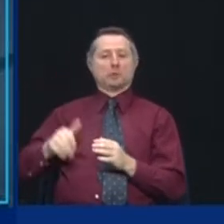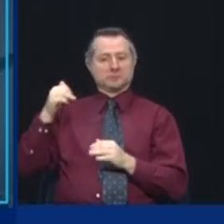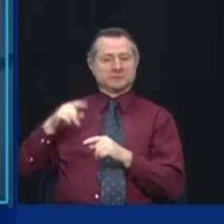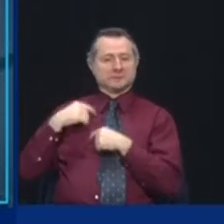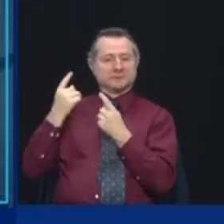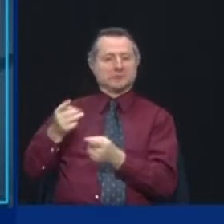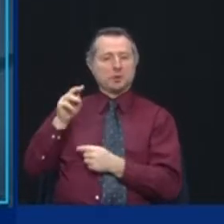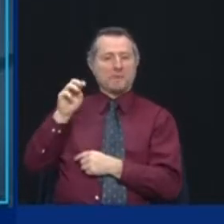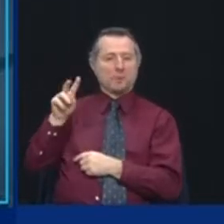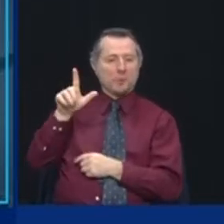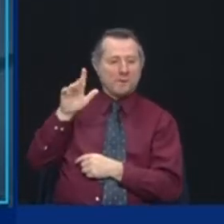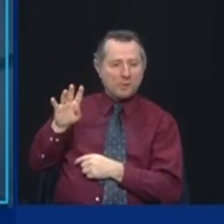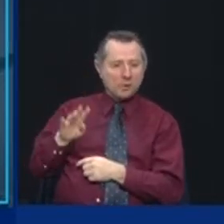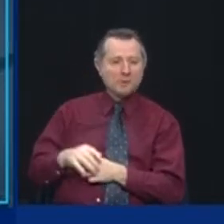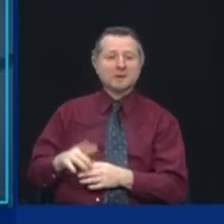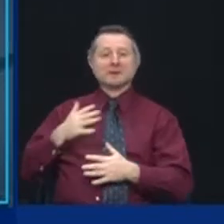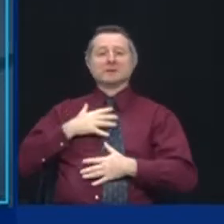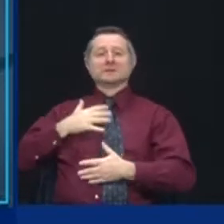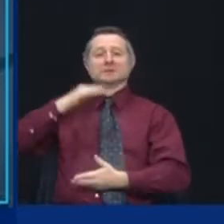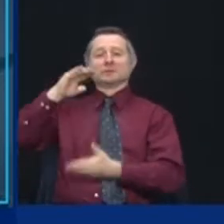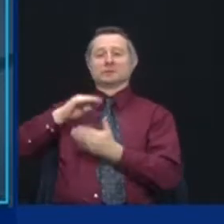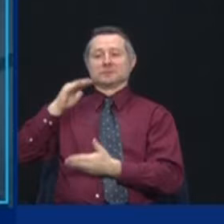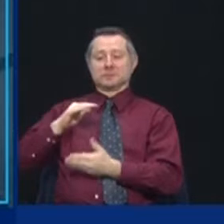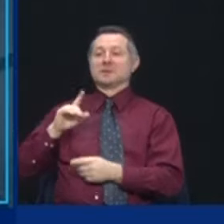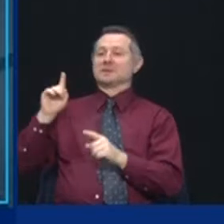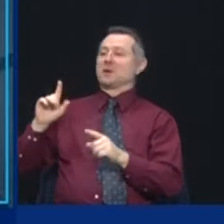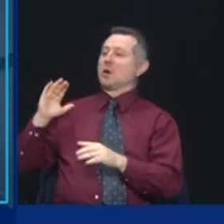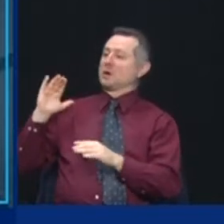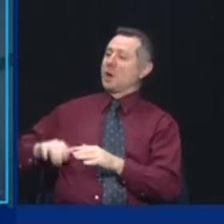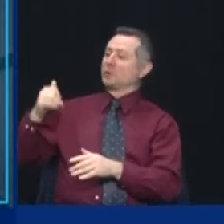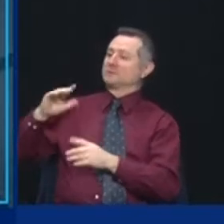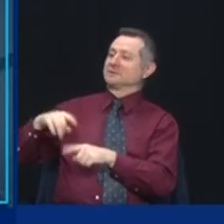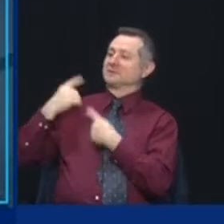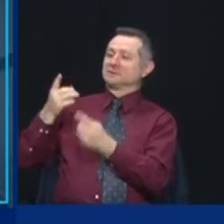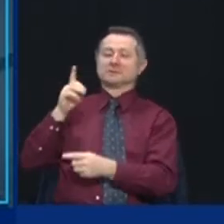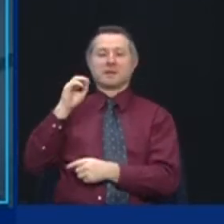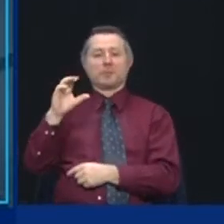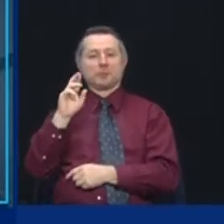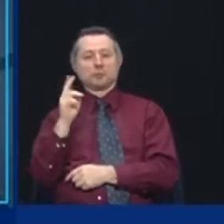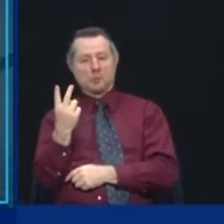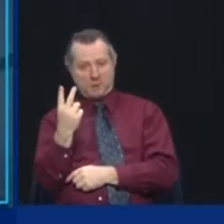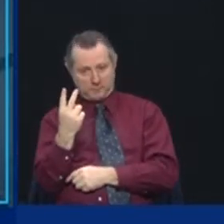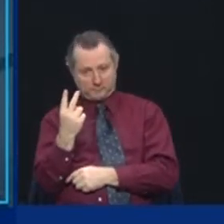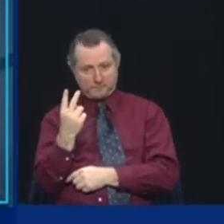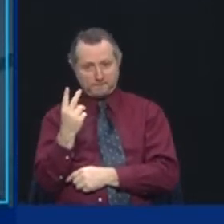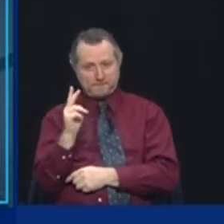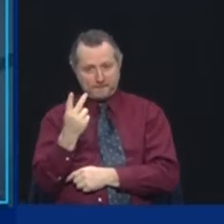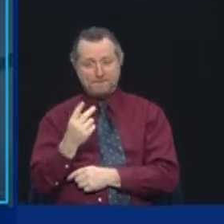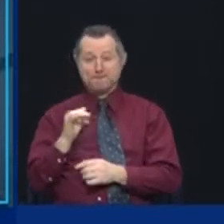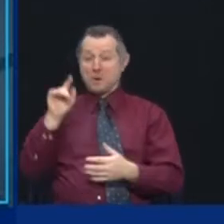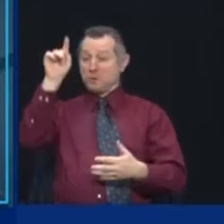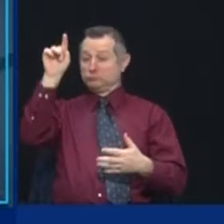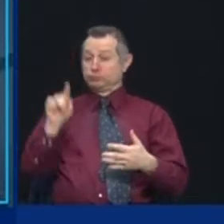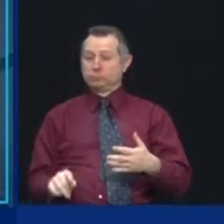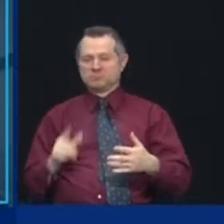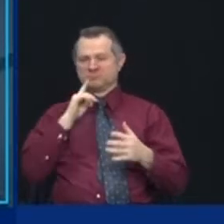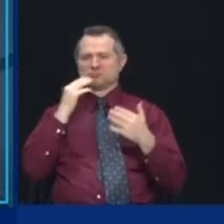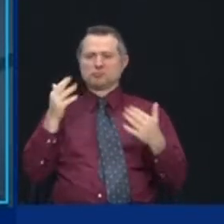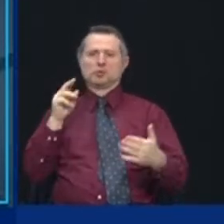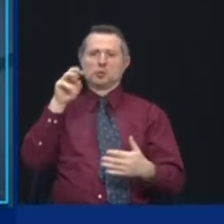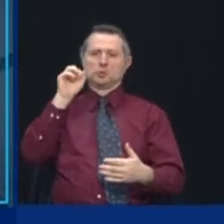Intubations, lowest since December 2nd. So really great news all along. And that